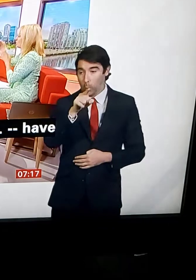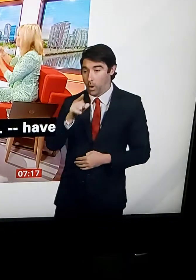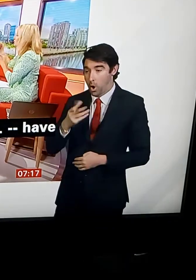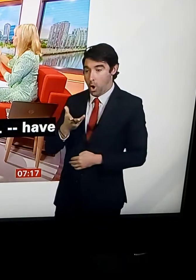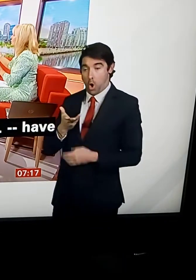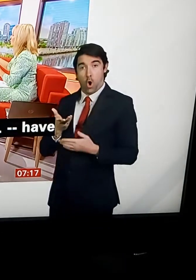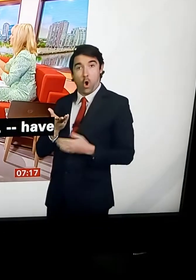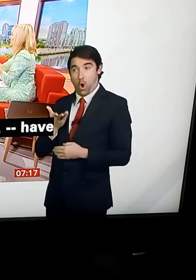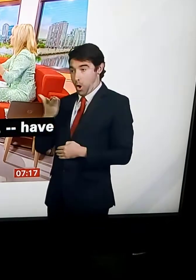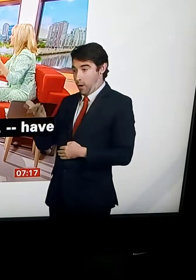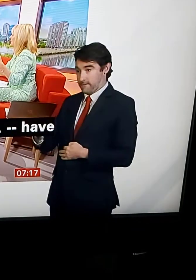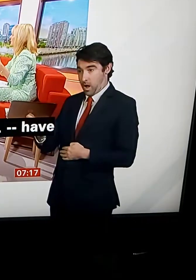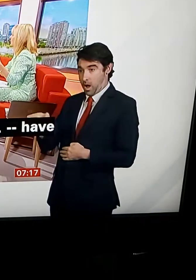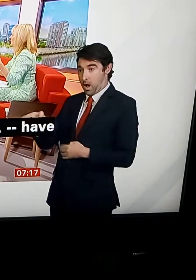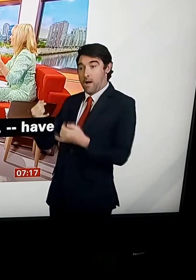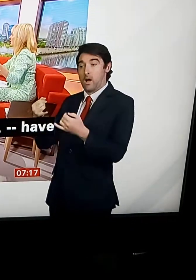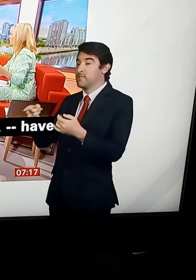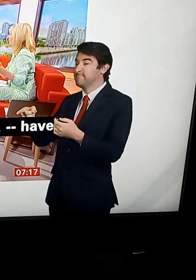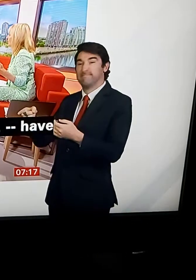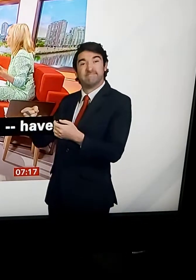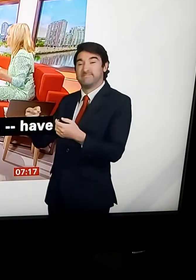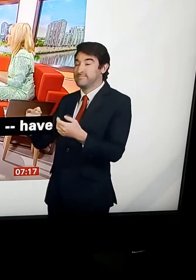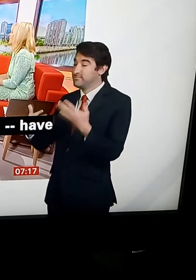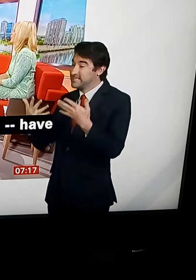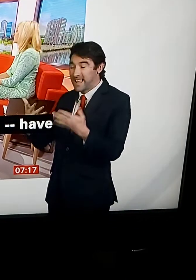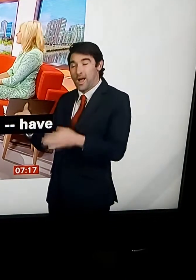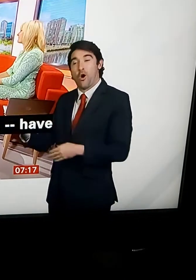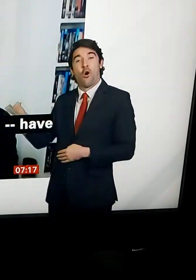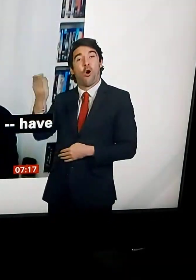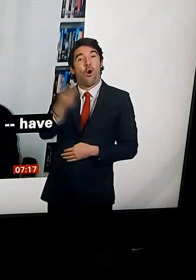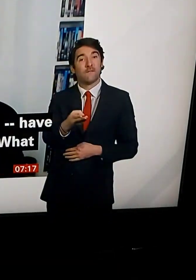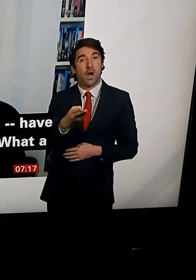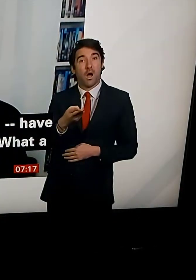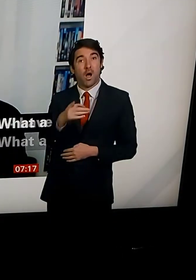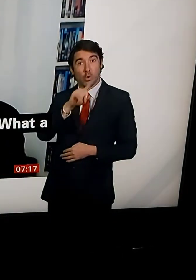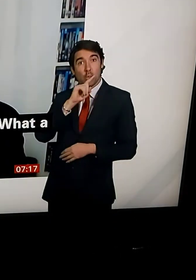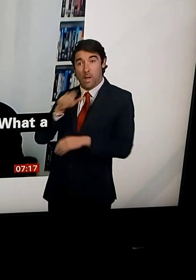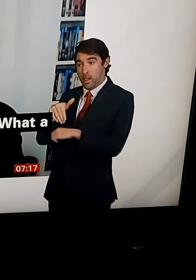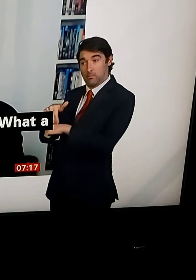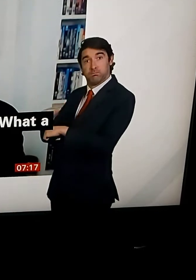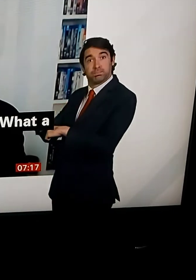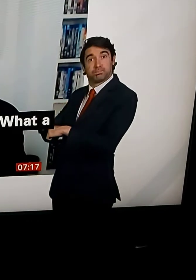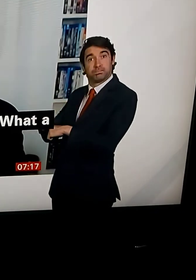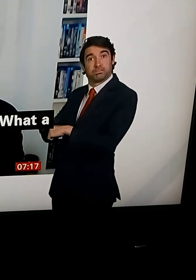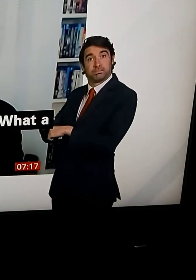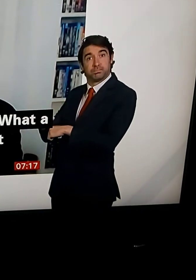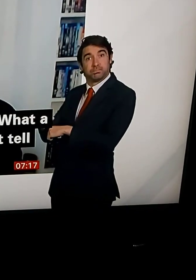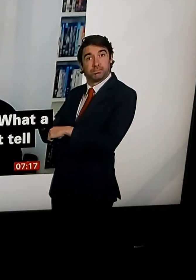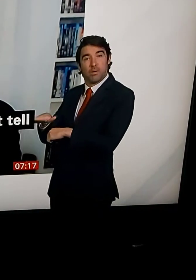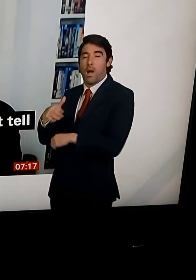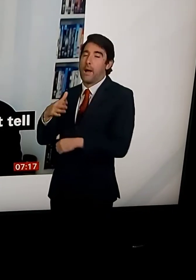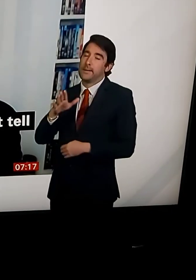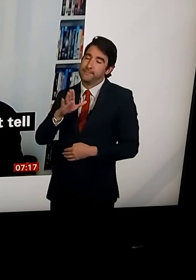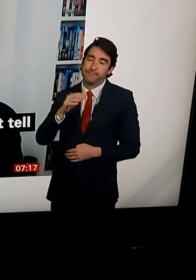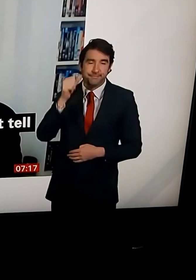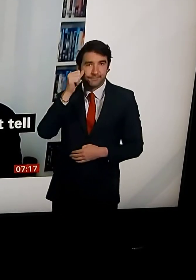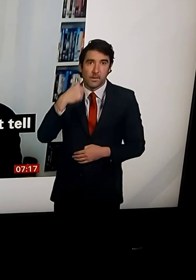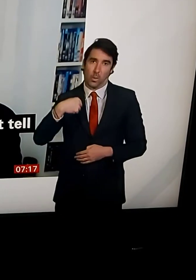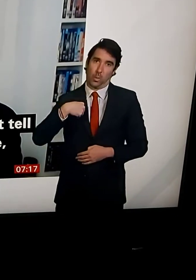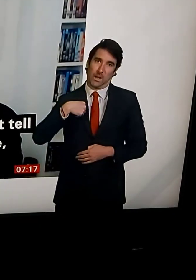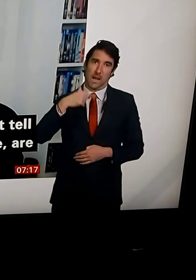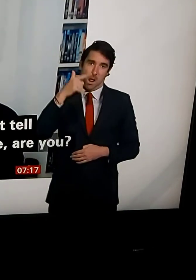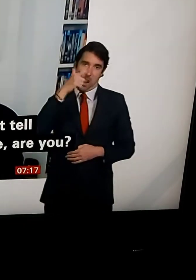what are you going to do? You're not going to start telling people that they can't come, are you? No, I mean, UEA was lucky in that we saw the storm coming.